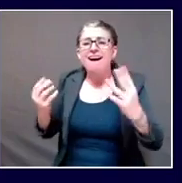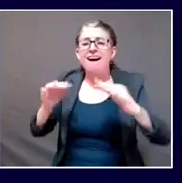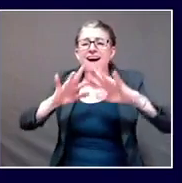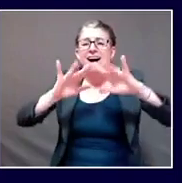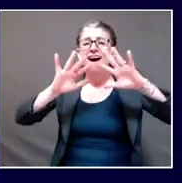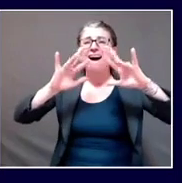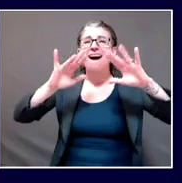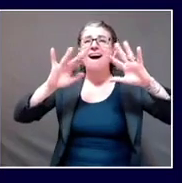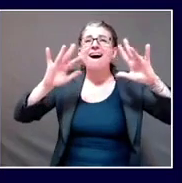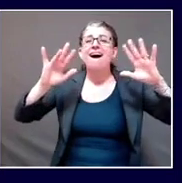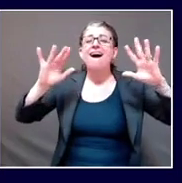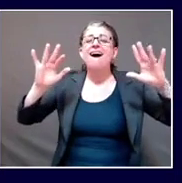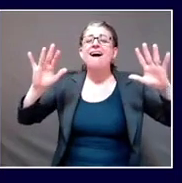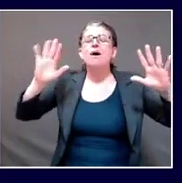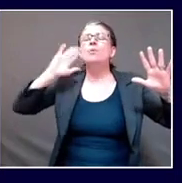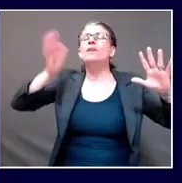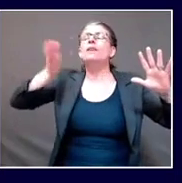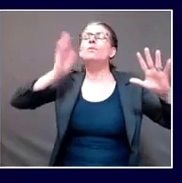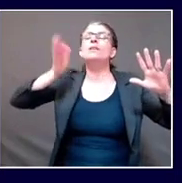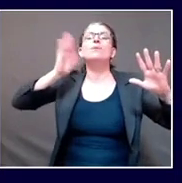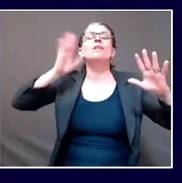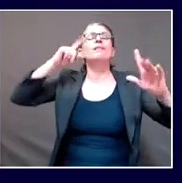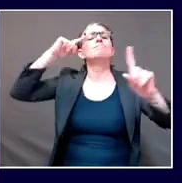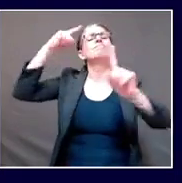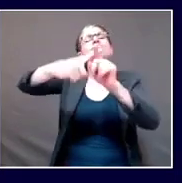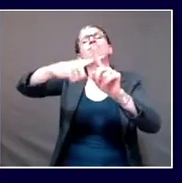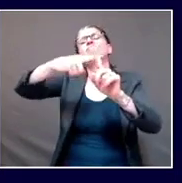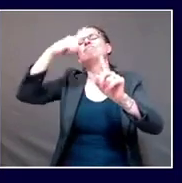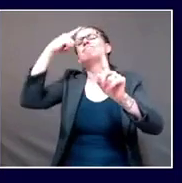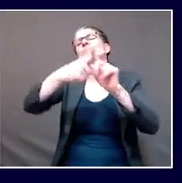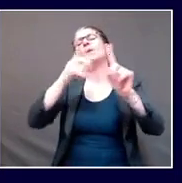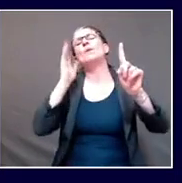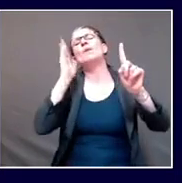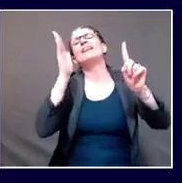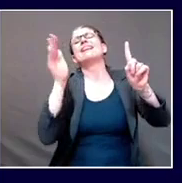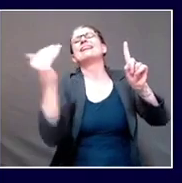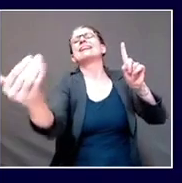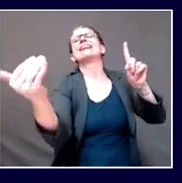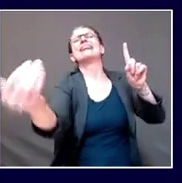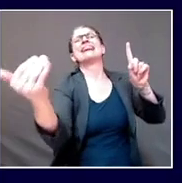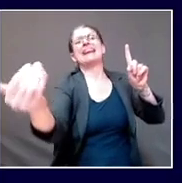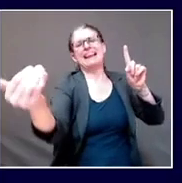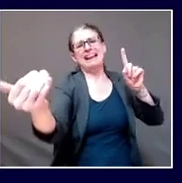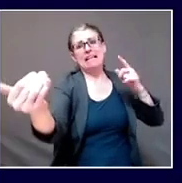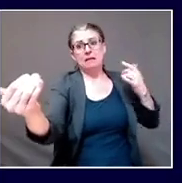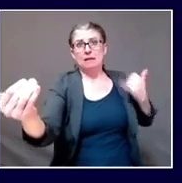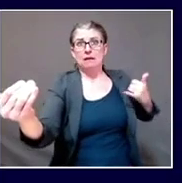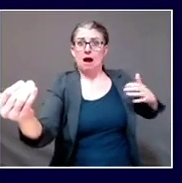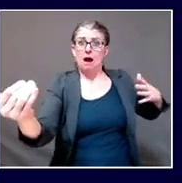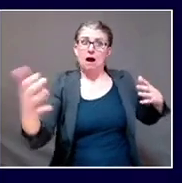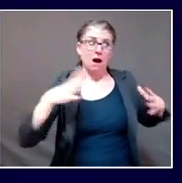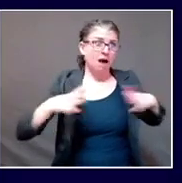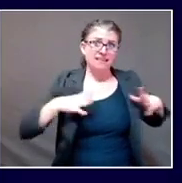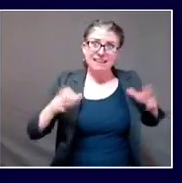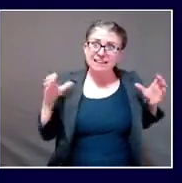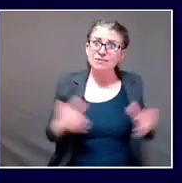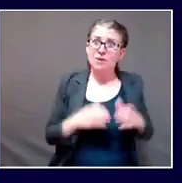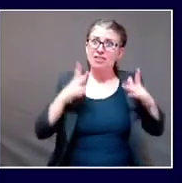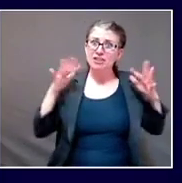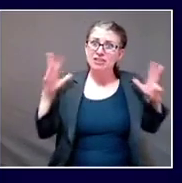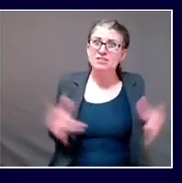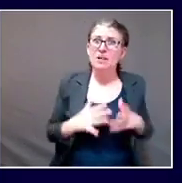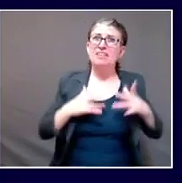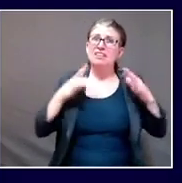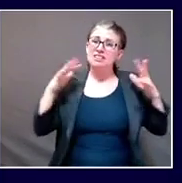While our celebrations may look different this holiday season, smaller, virtual, even telephonic,